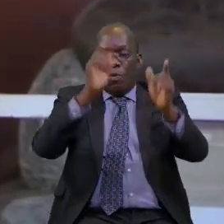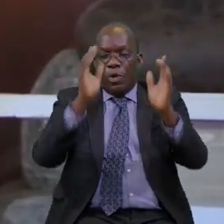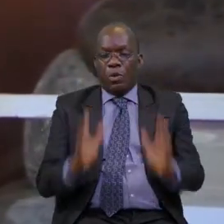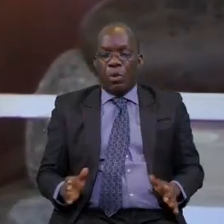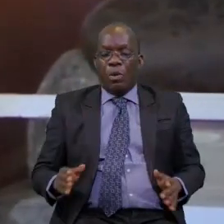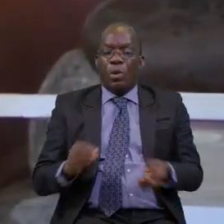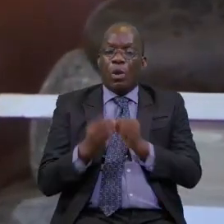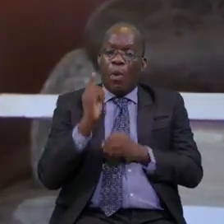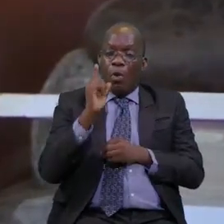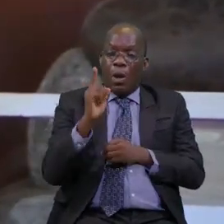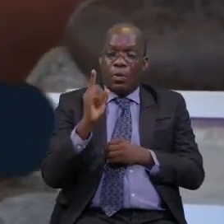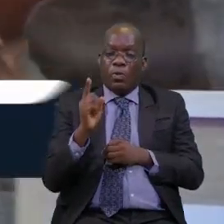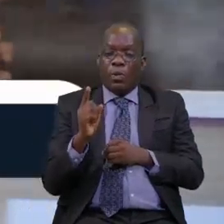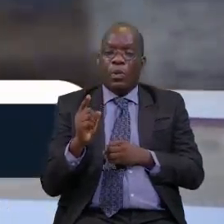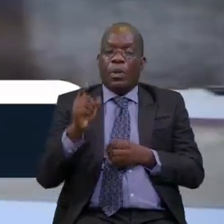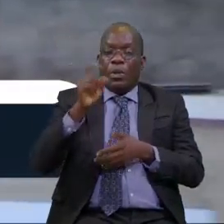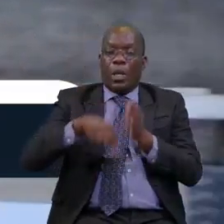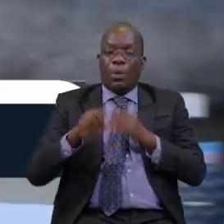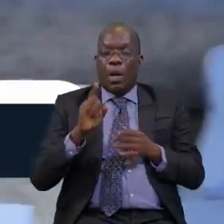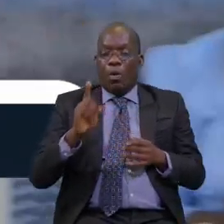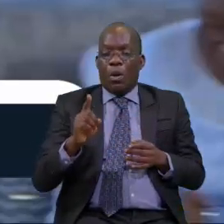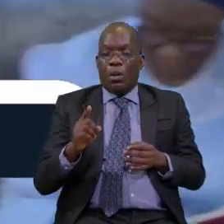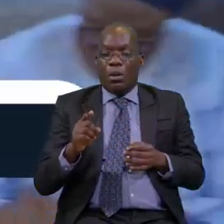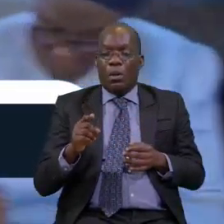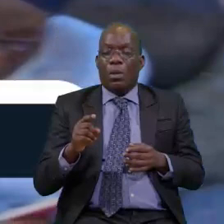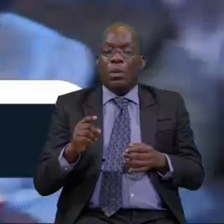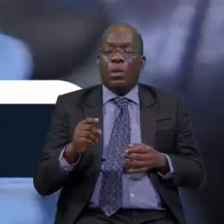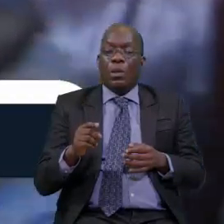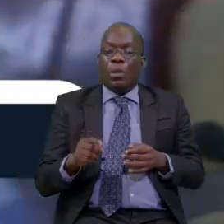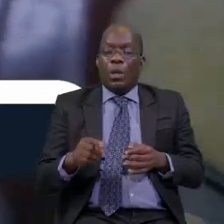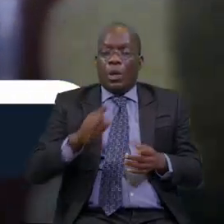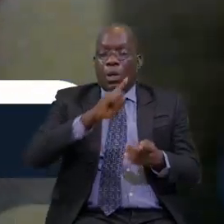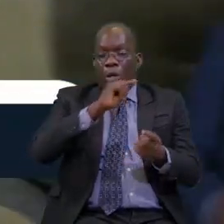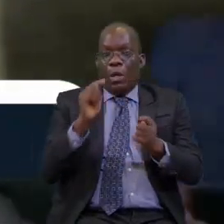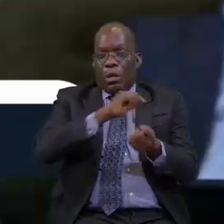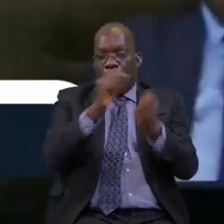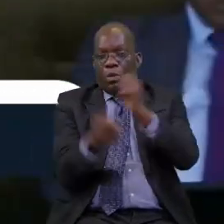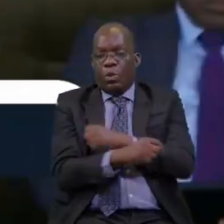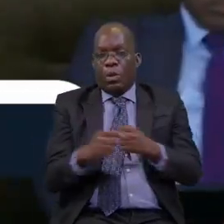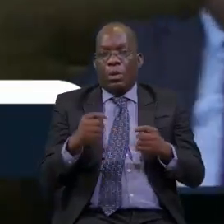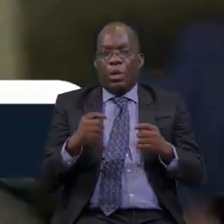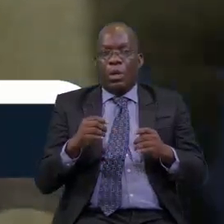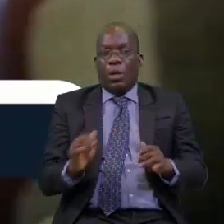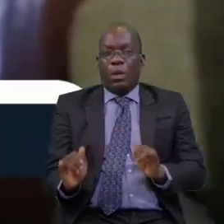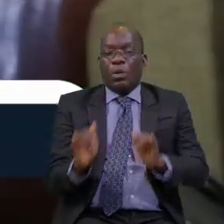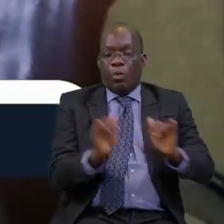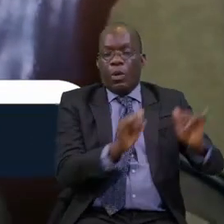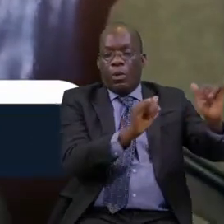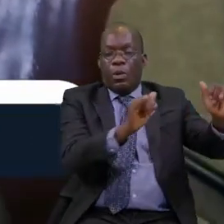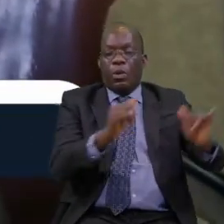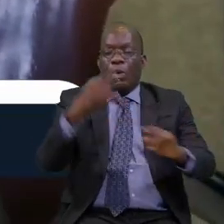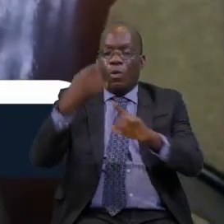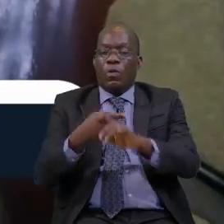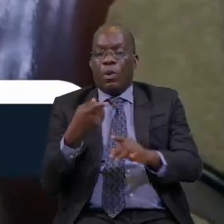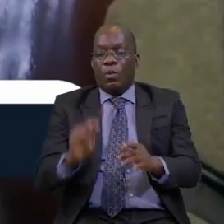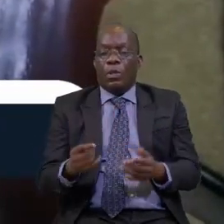look at chapter one. In this, number one, transformational pattern from the